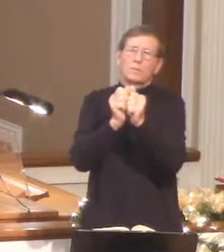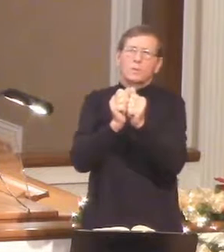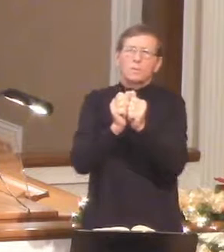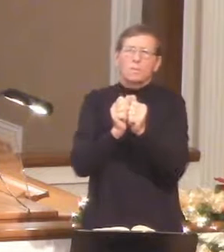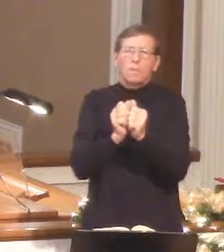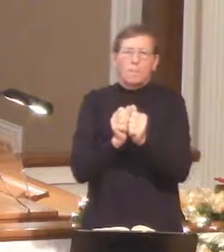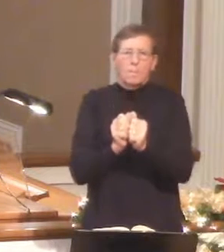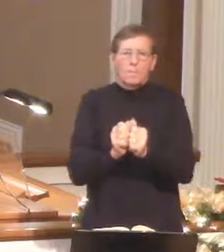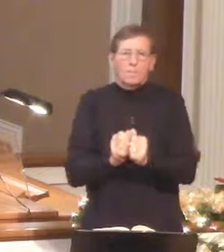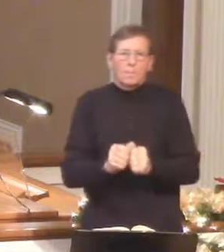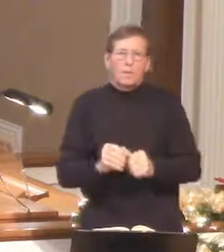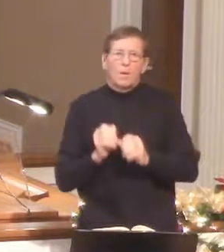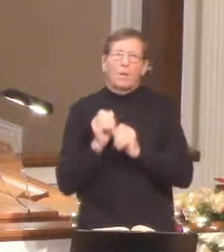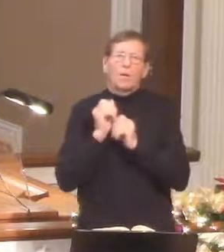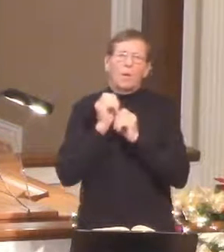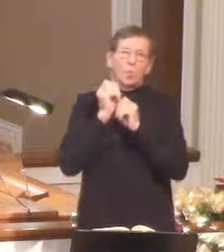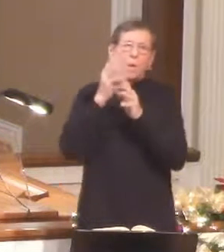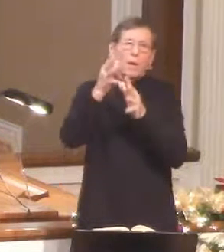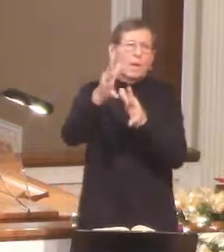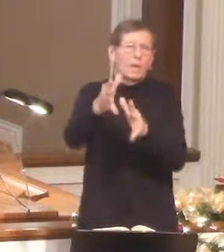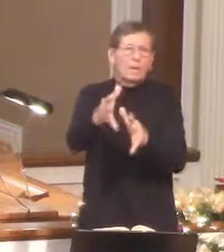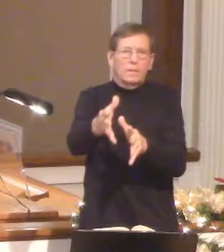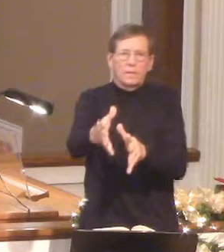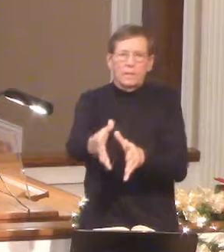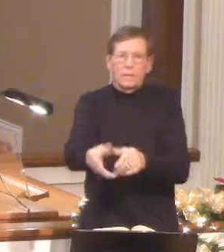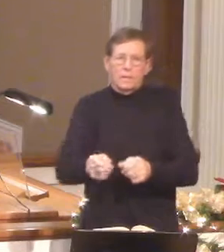there. Away in a